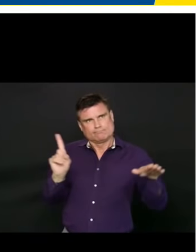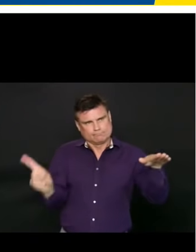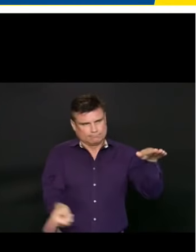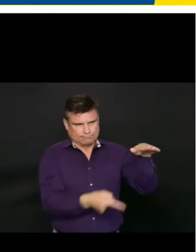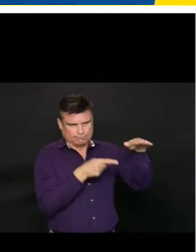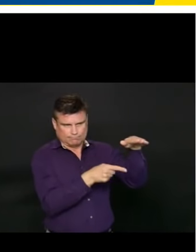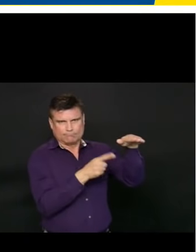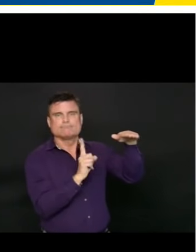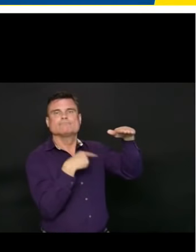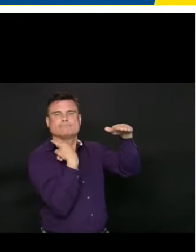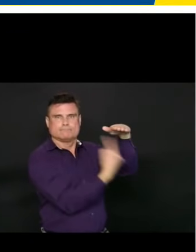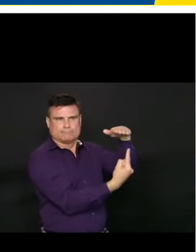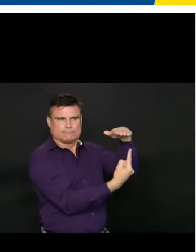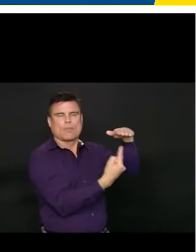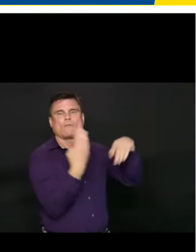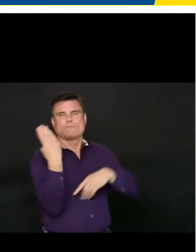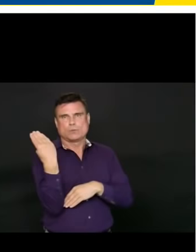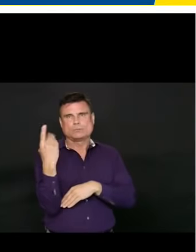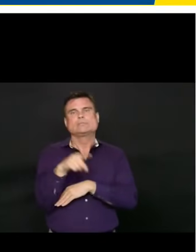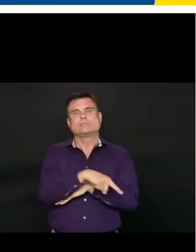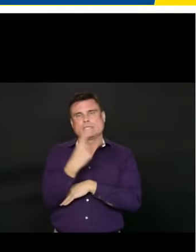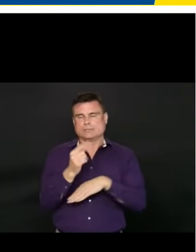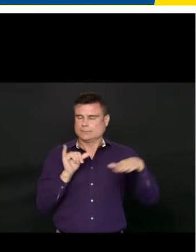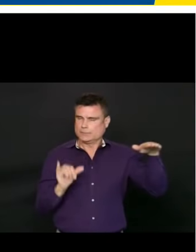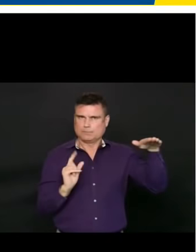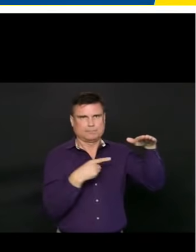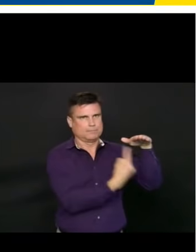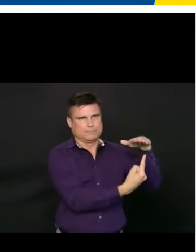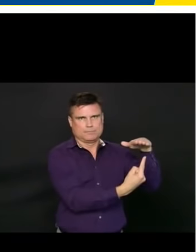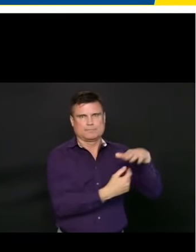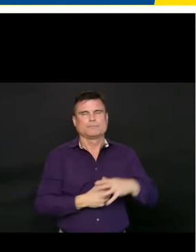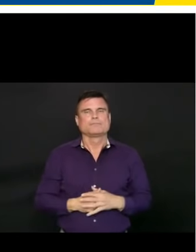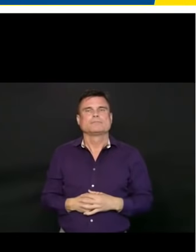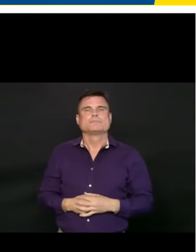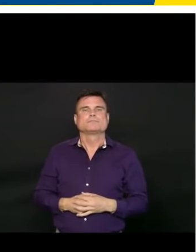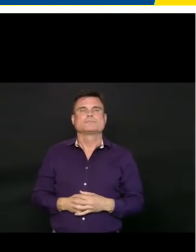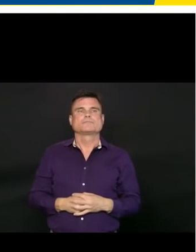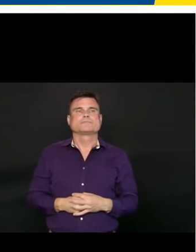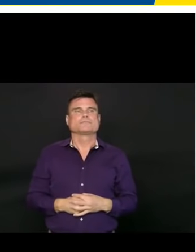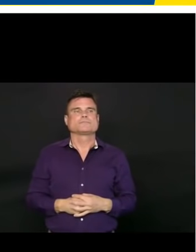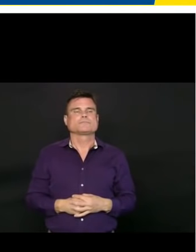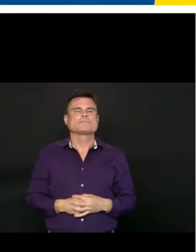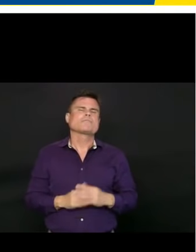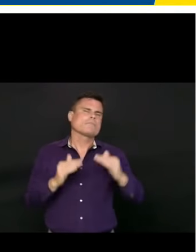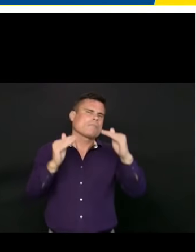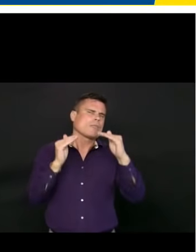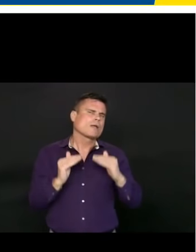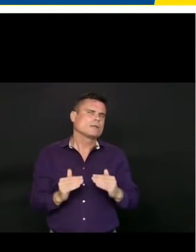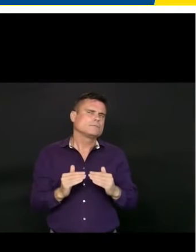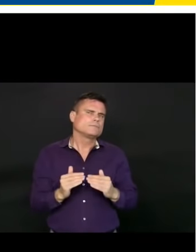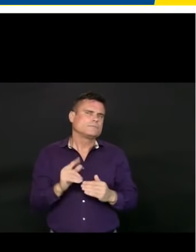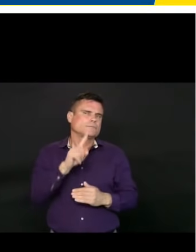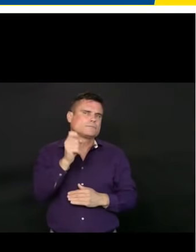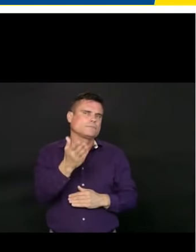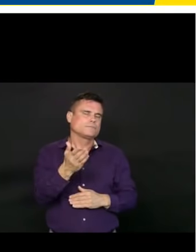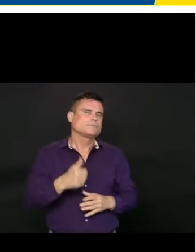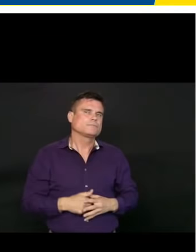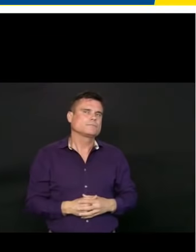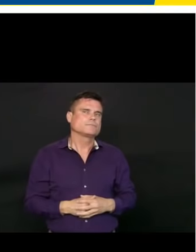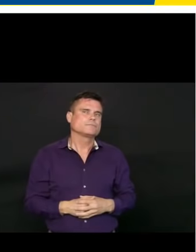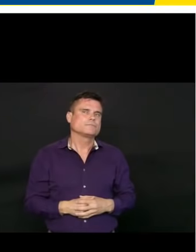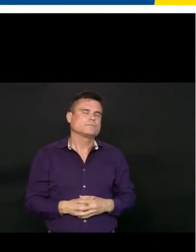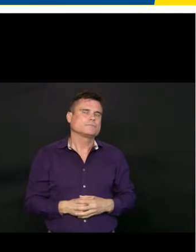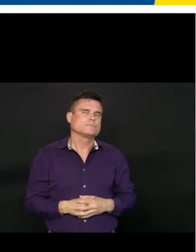question is from Marcella Bernardo. Hi, Premier. Just to ask you about the for the